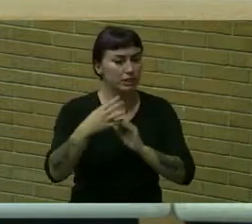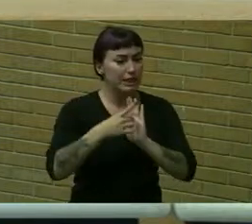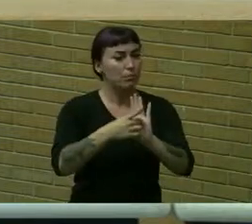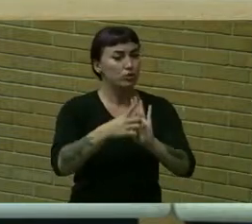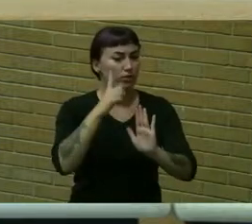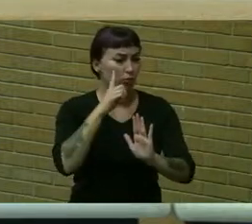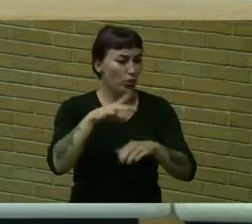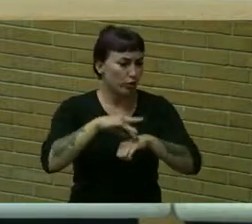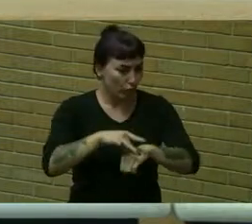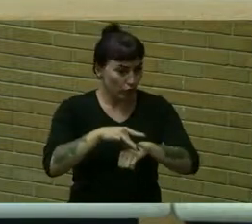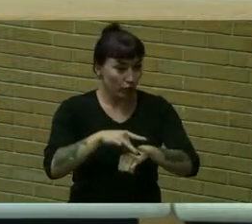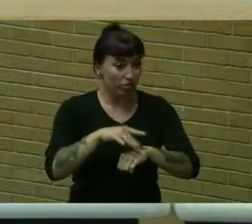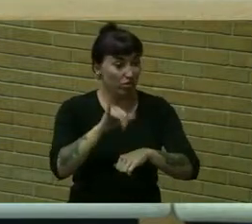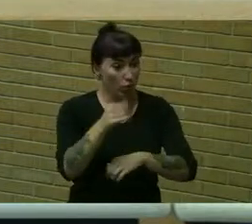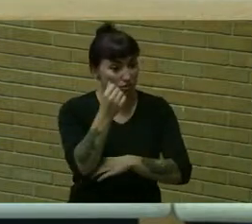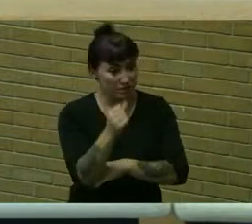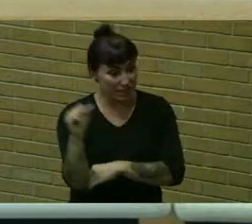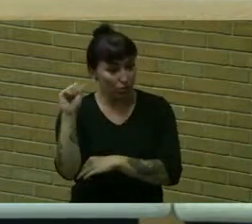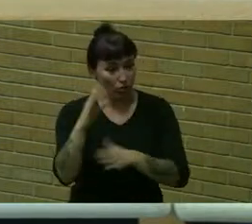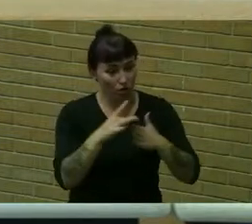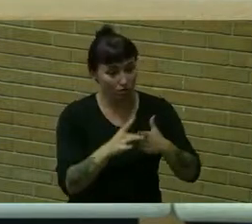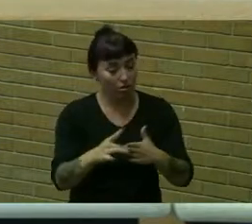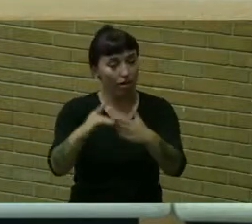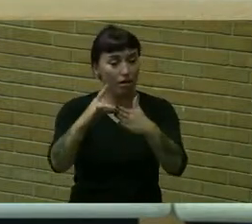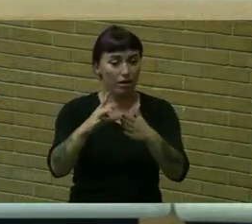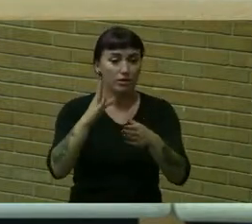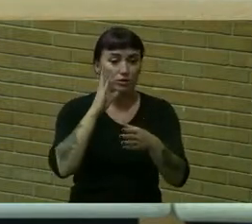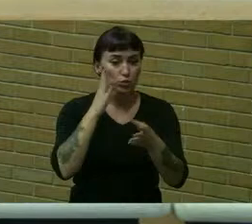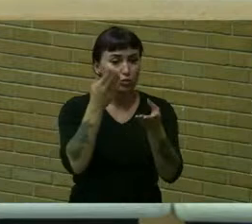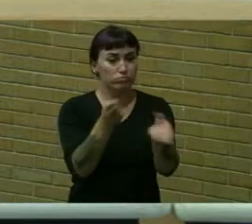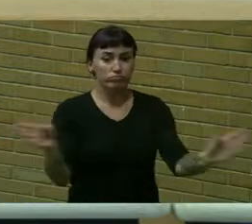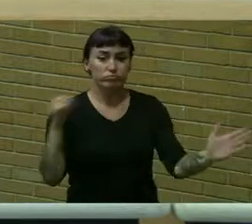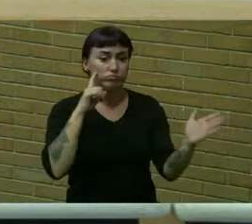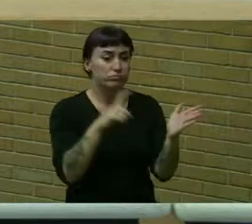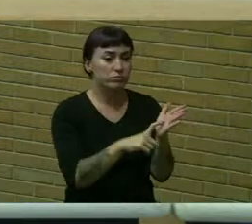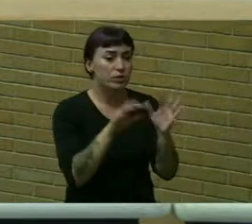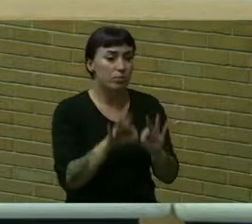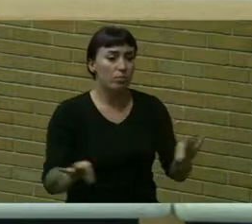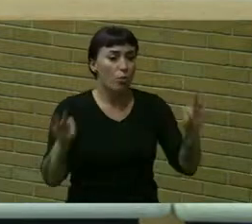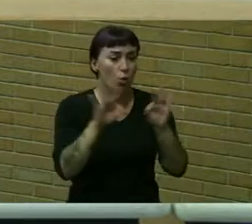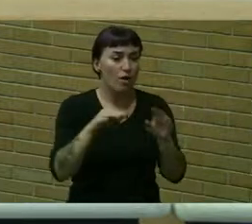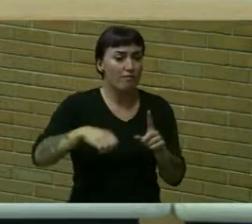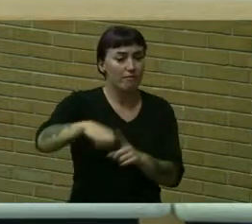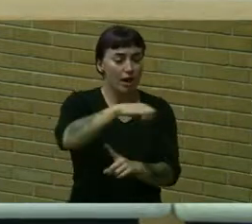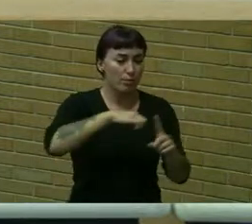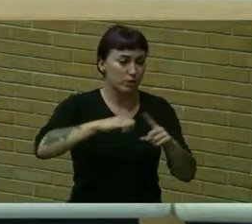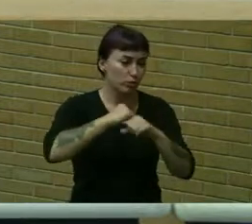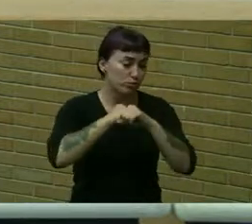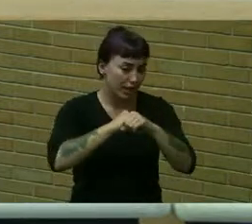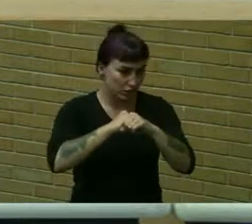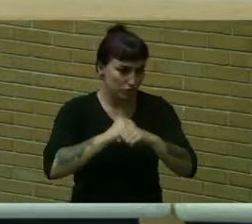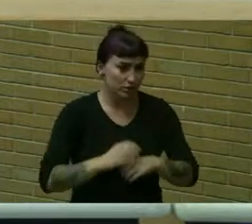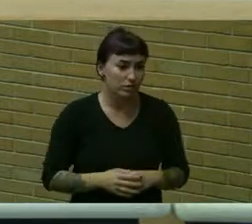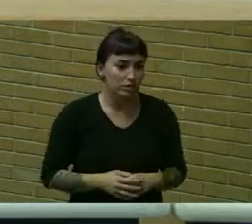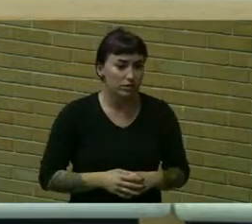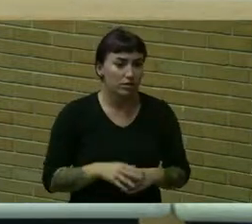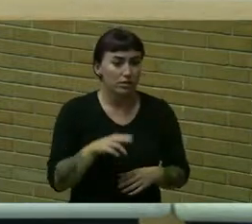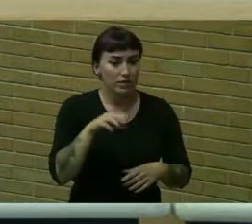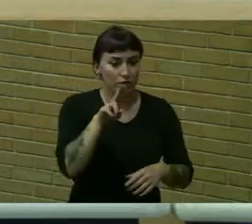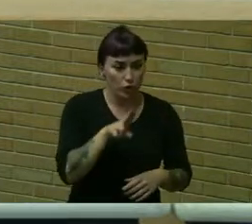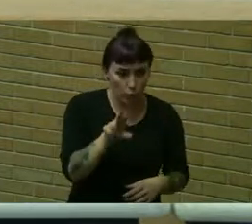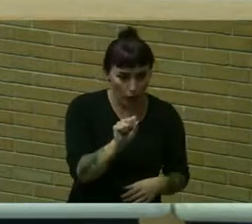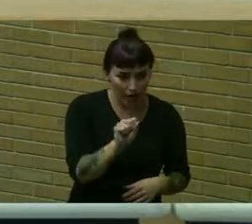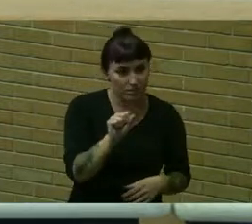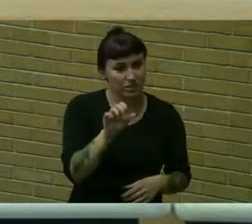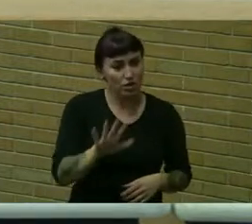Earth. Those demonstrations led to the broad recognition of the importance of environmental protection in the United States